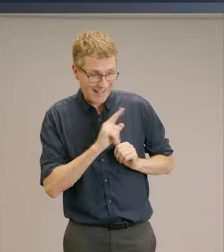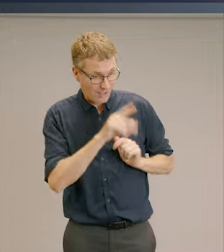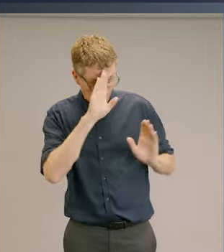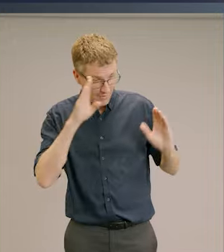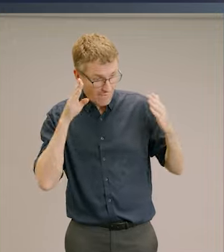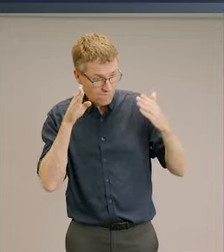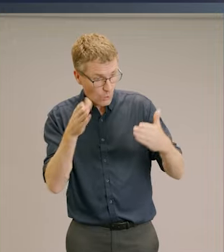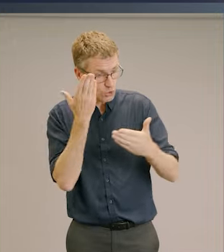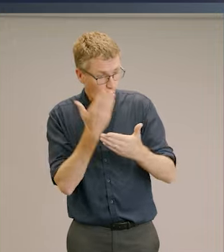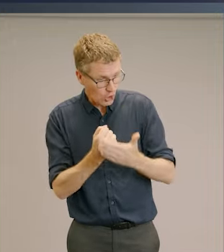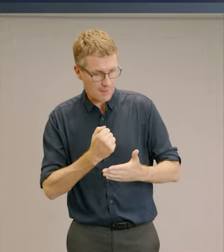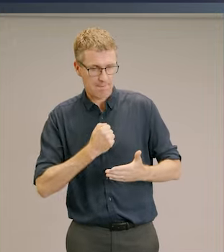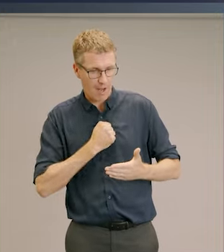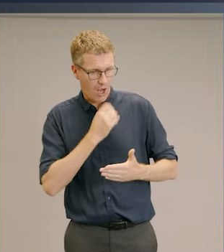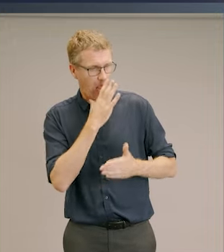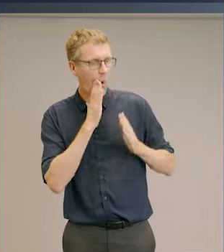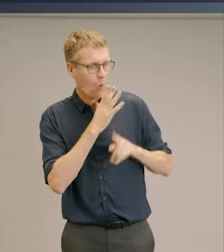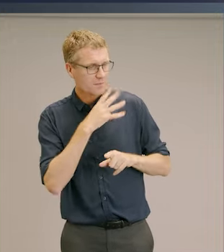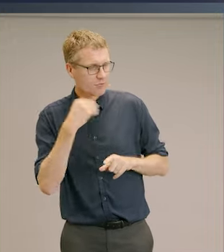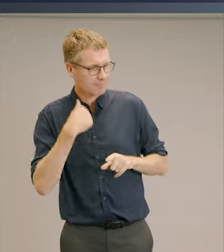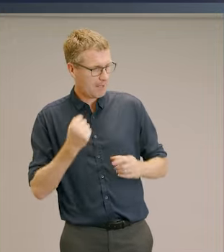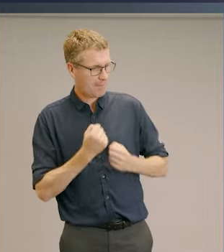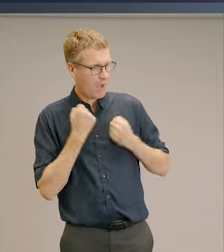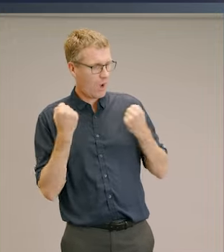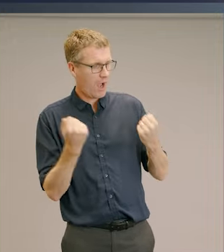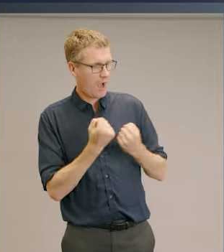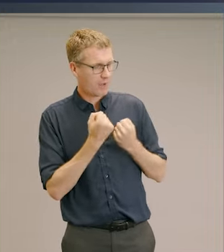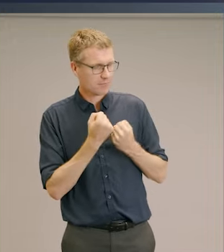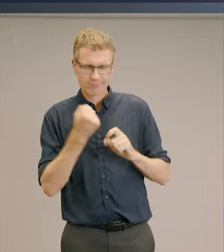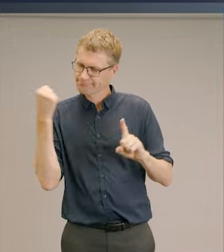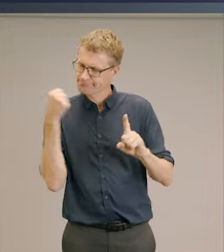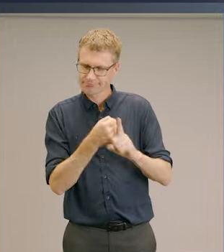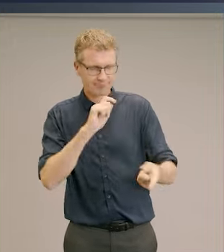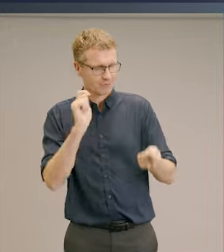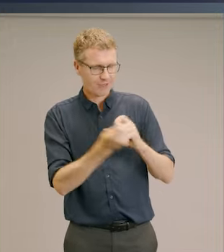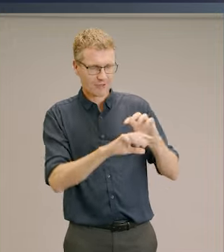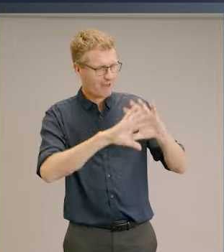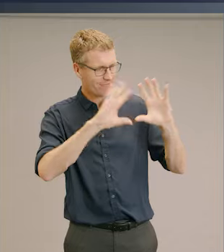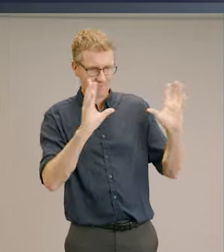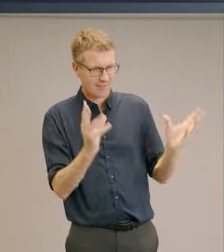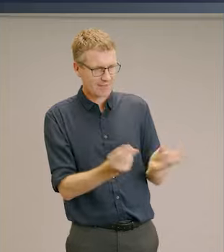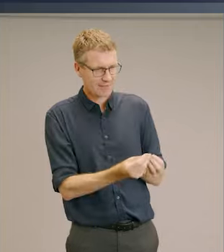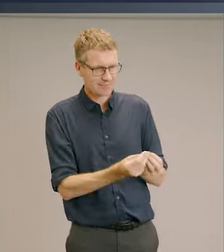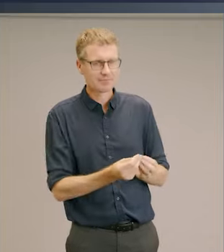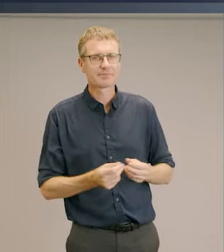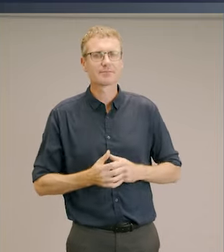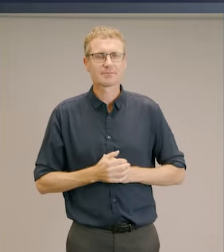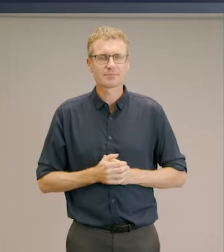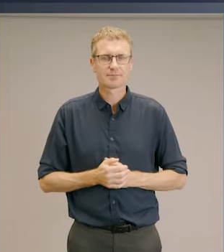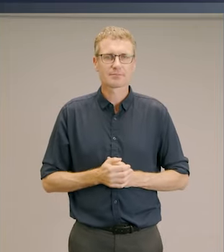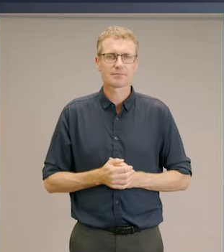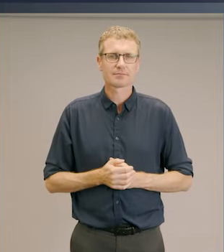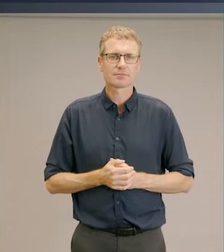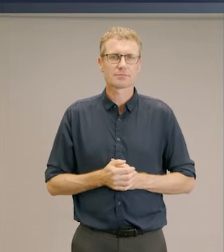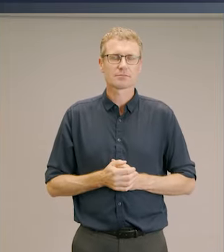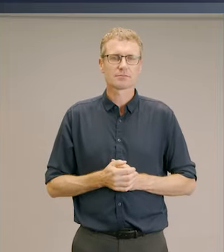power of my Holy Spirit. Jesus wanted them and all of us to know that his Holy Spirit changes everything.